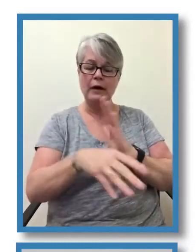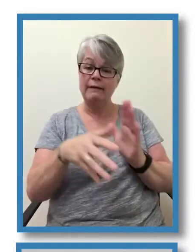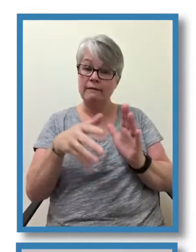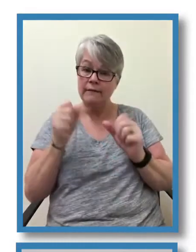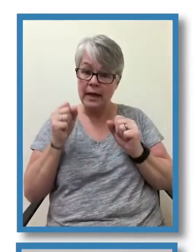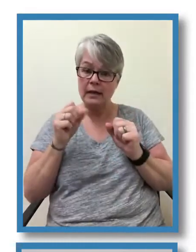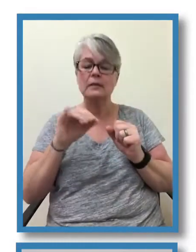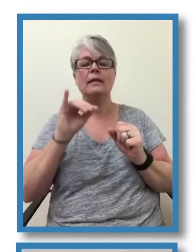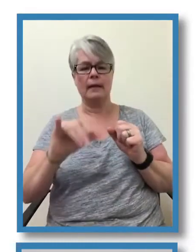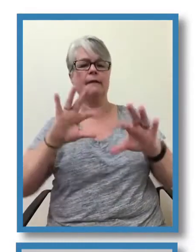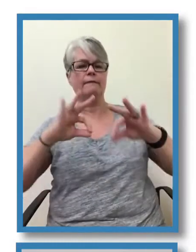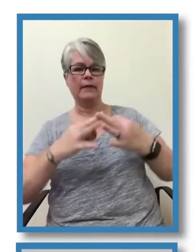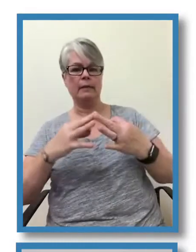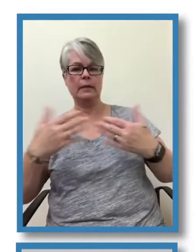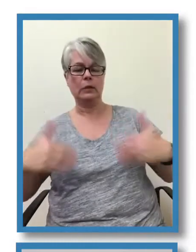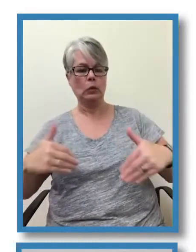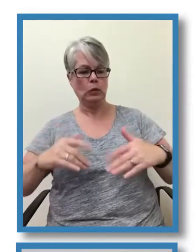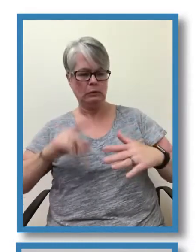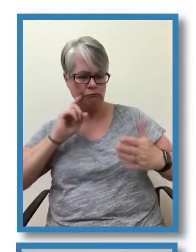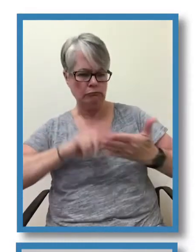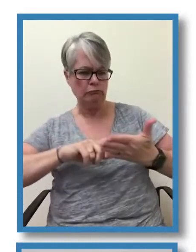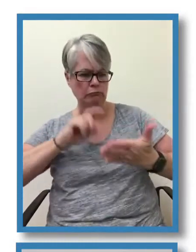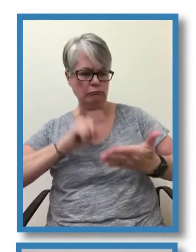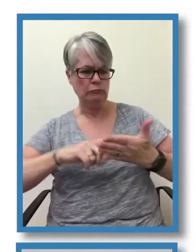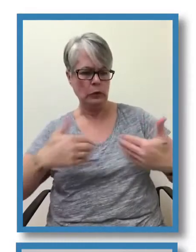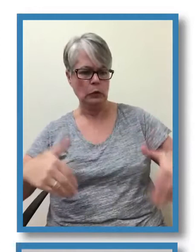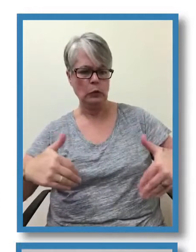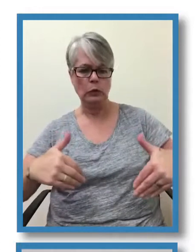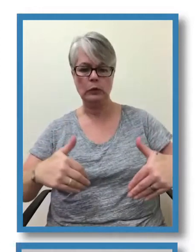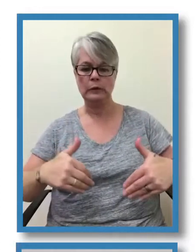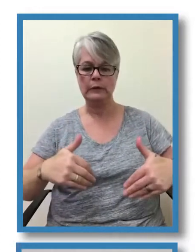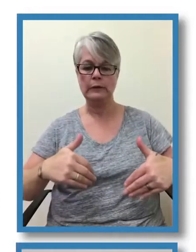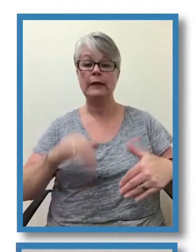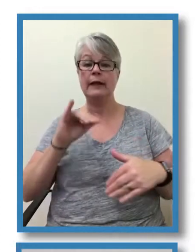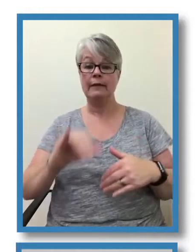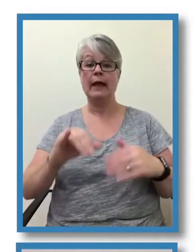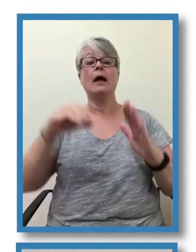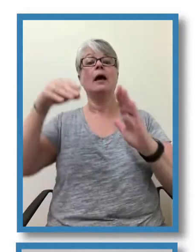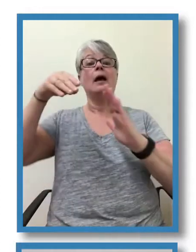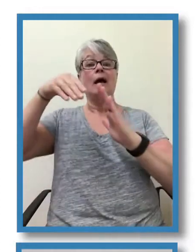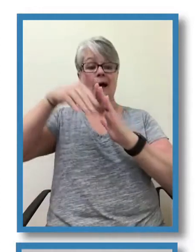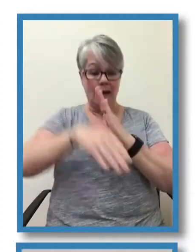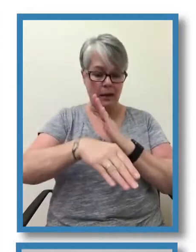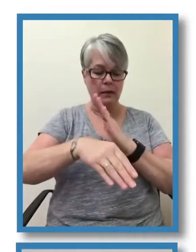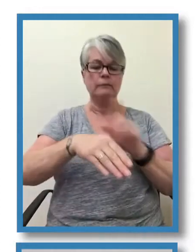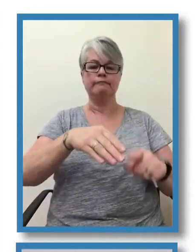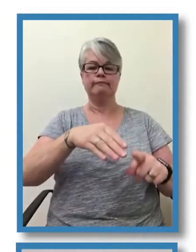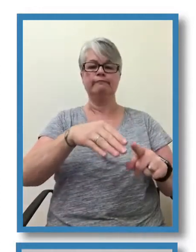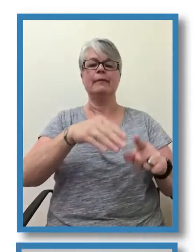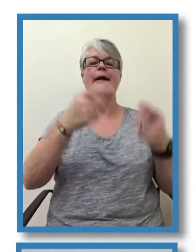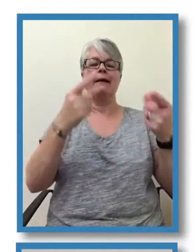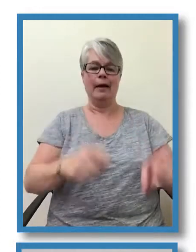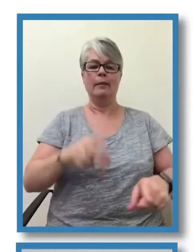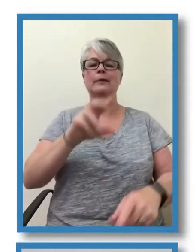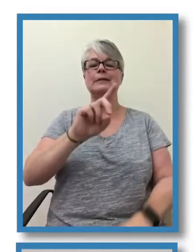things have been changing very slowly after the last 3 to 5 years, but now over the last 6 months, things have got much